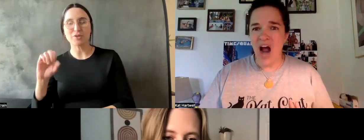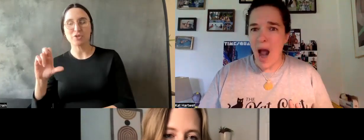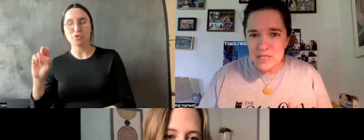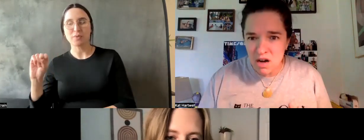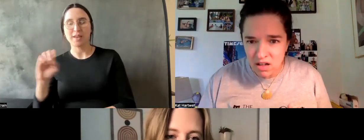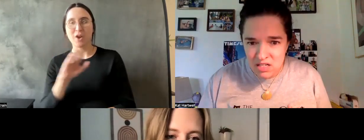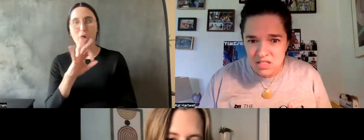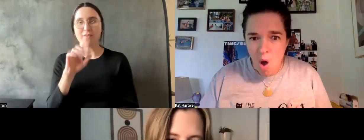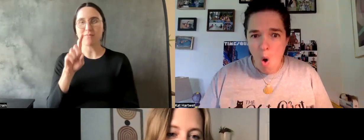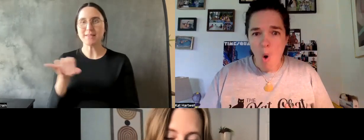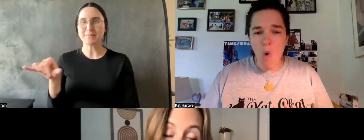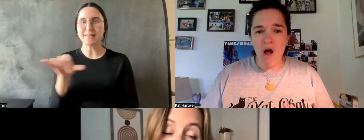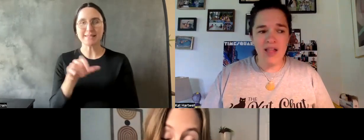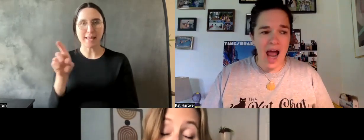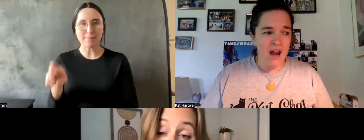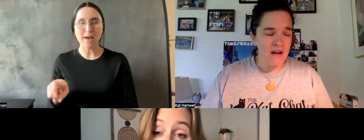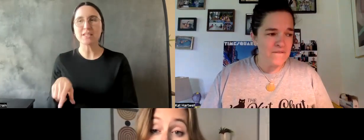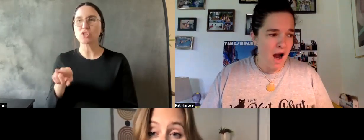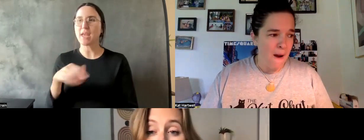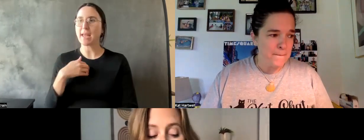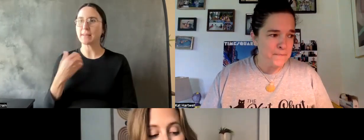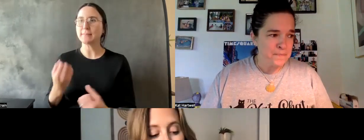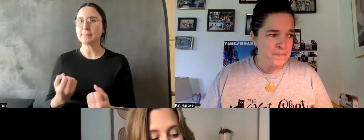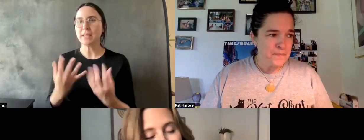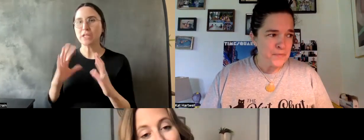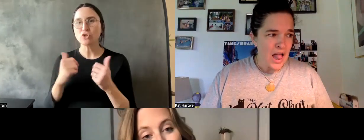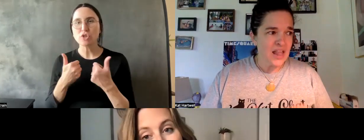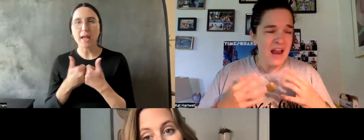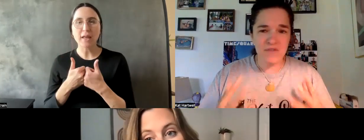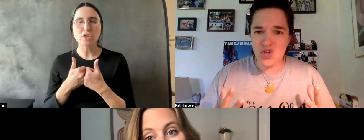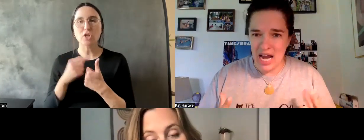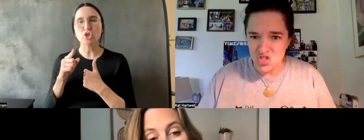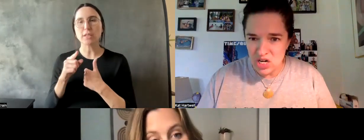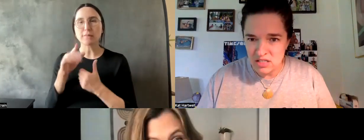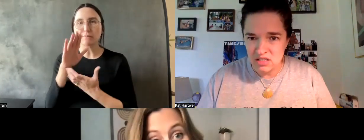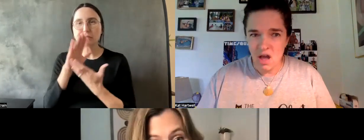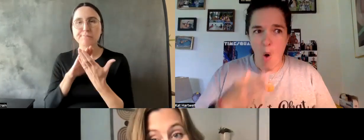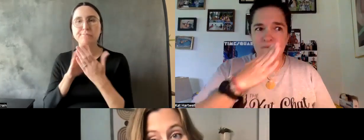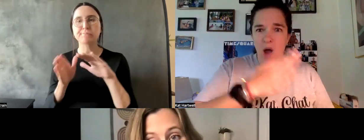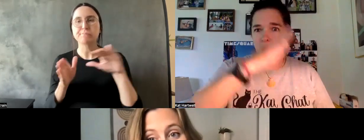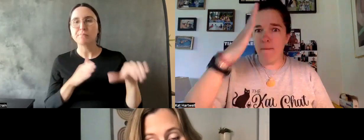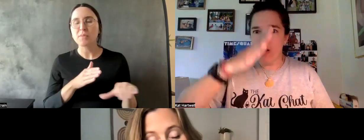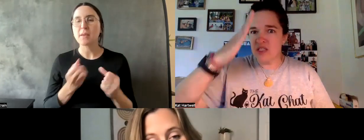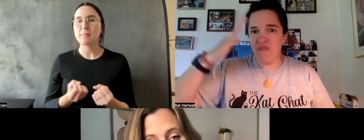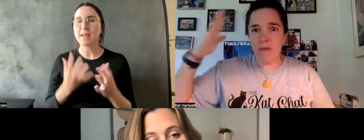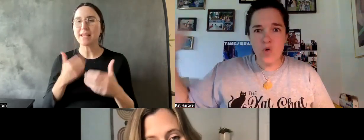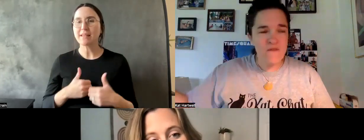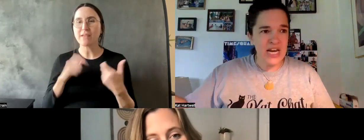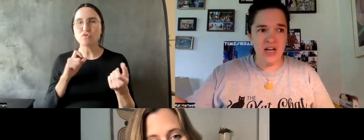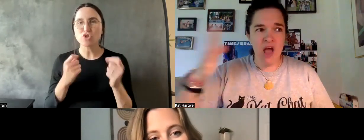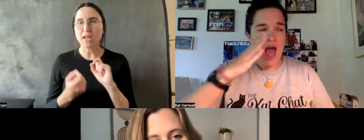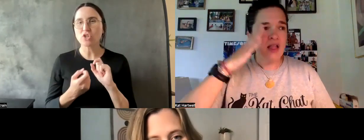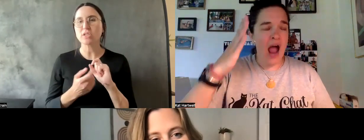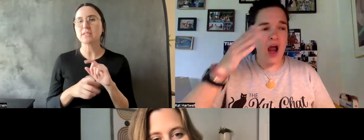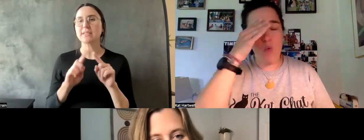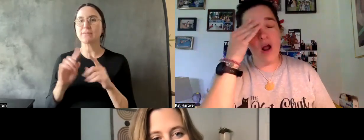lot of obstacles or a lot of life changing from different